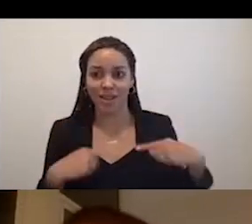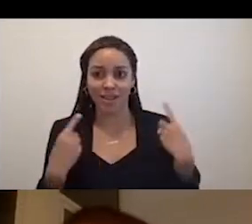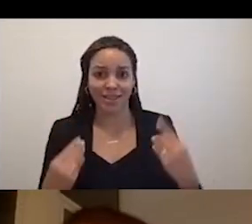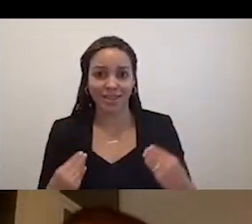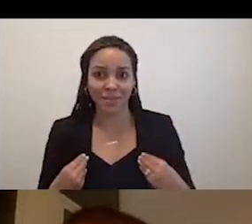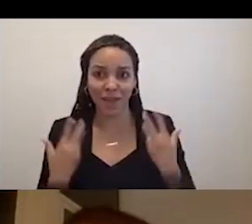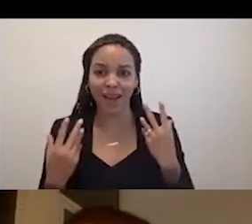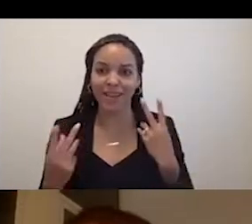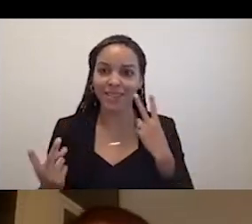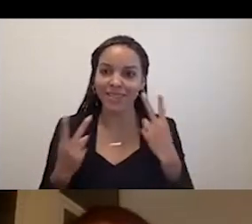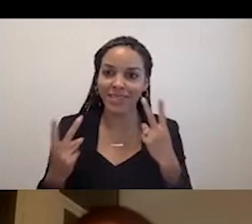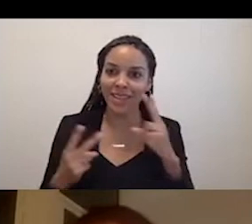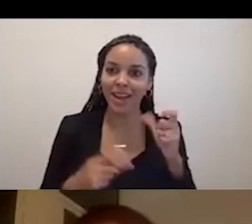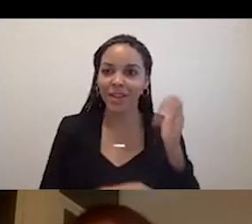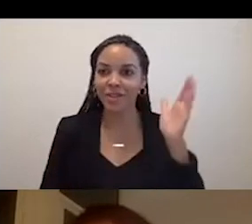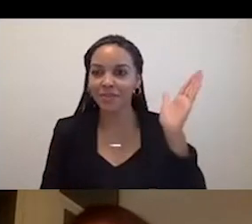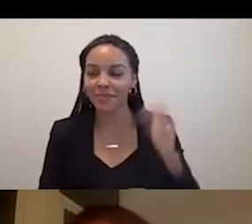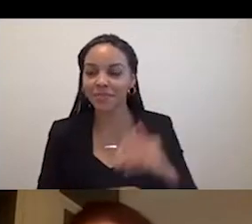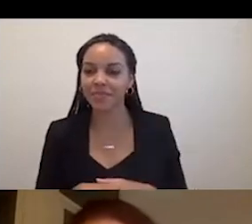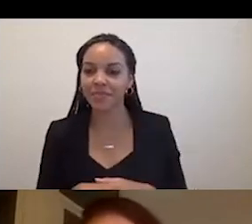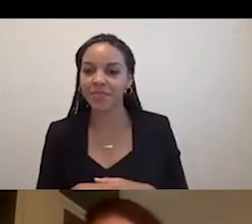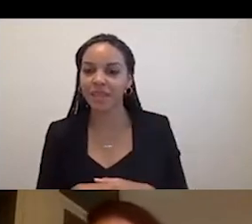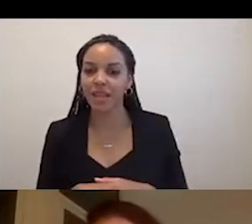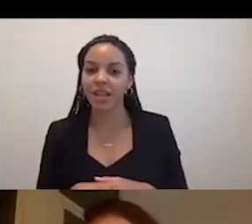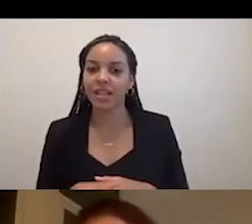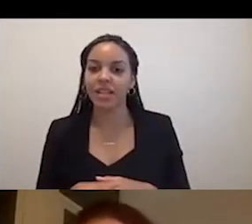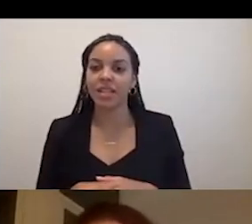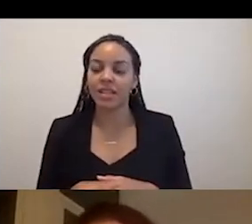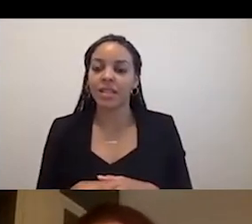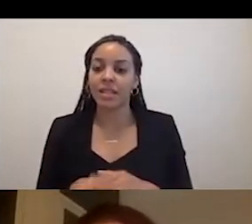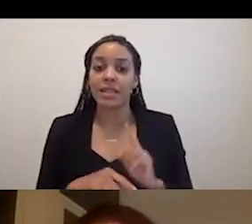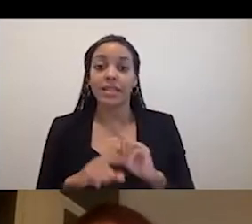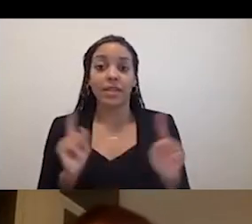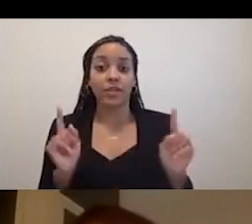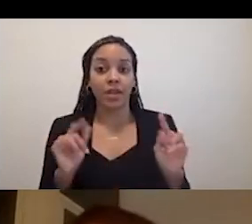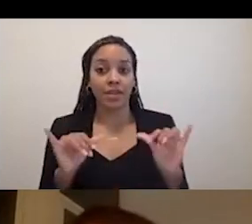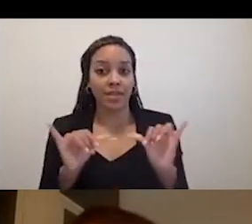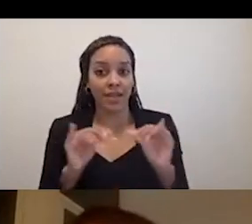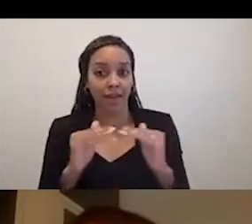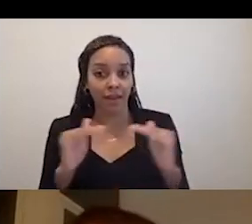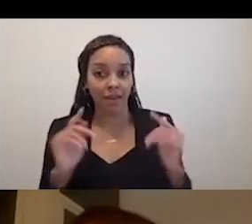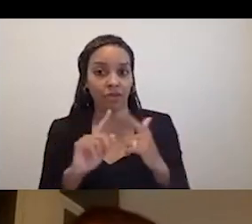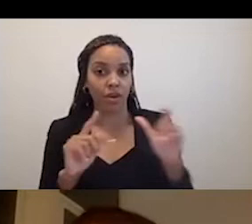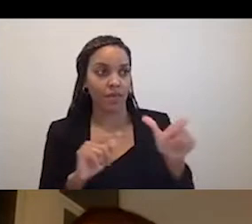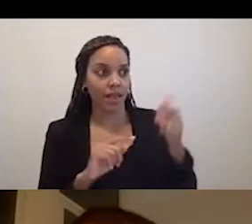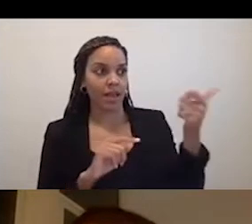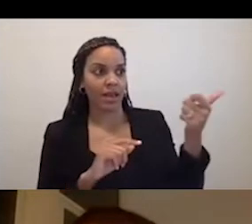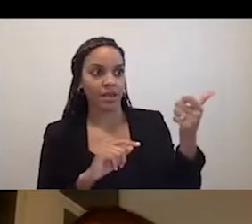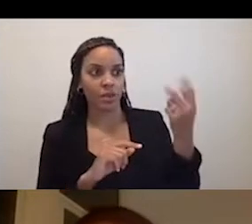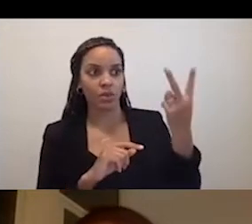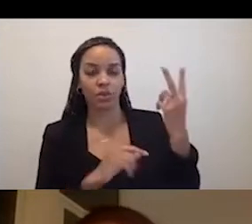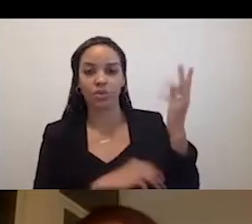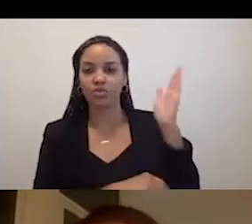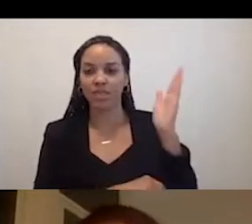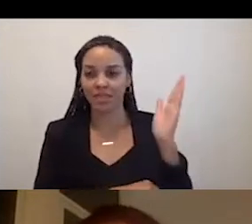speak. Rijks Academy, I have to say, is a very different scale from the last two presentations. And I'm going to give a short